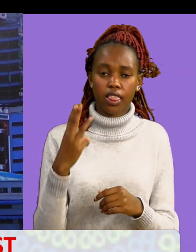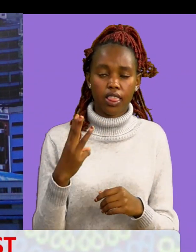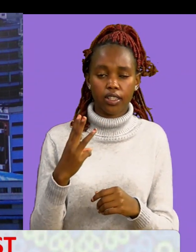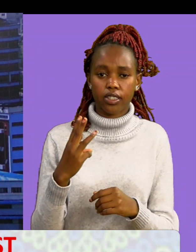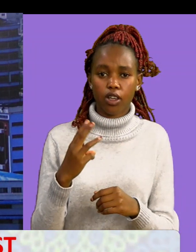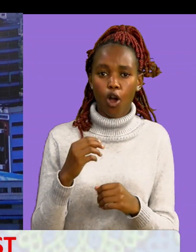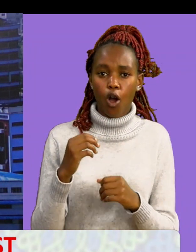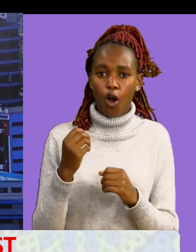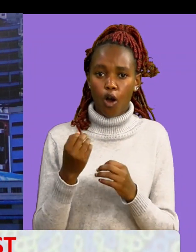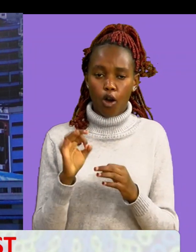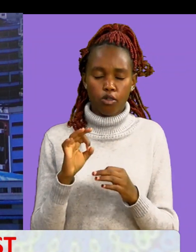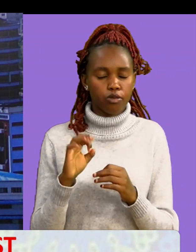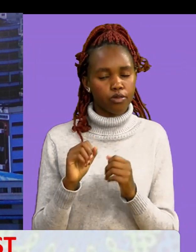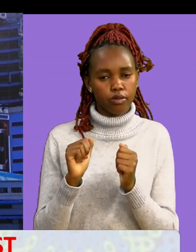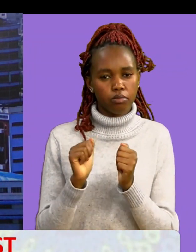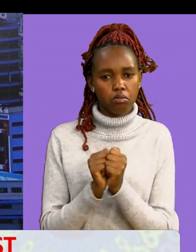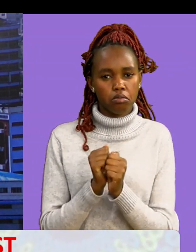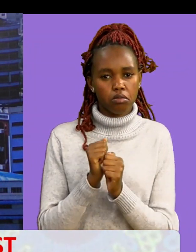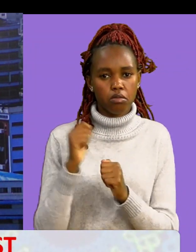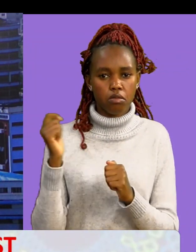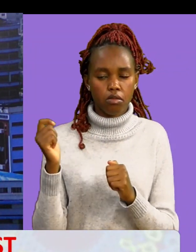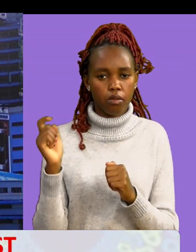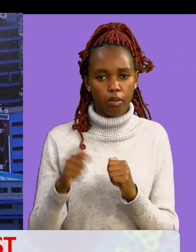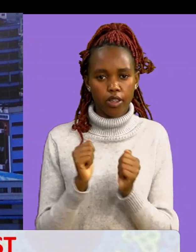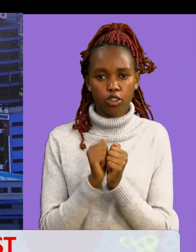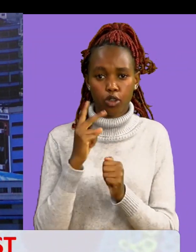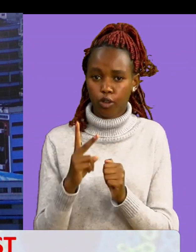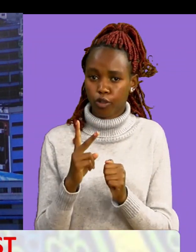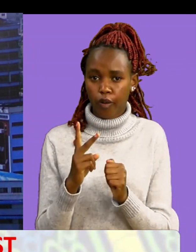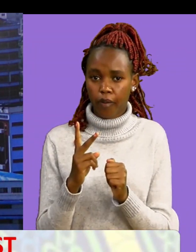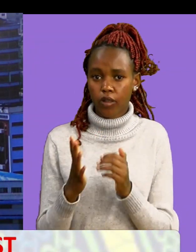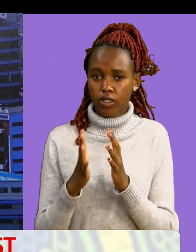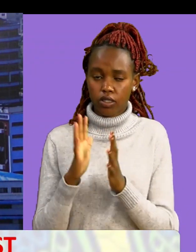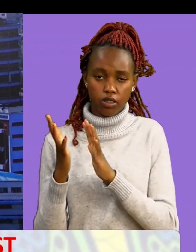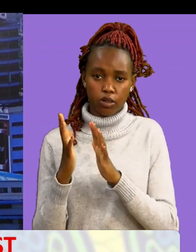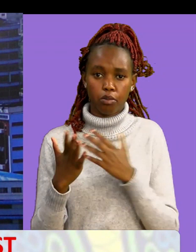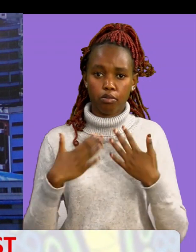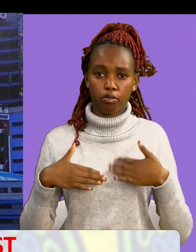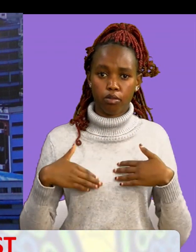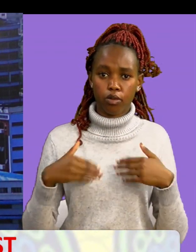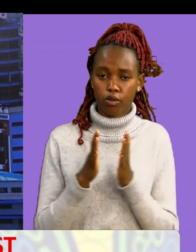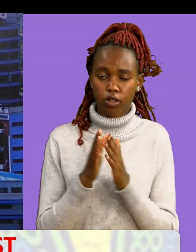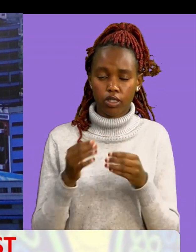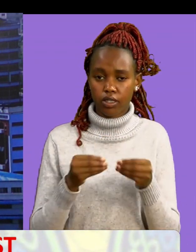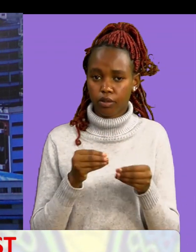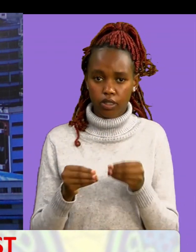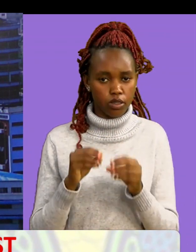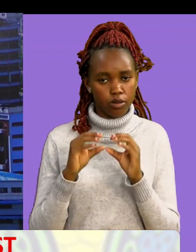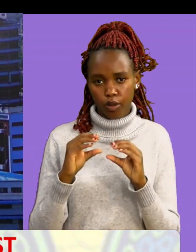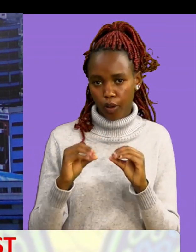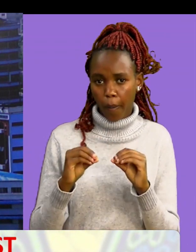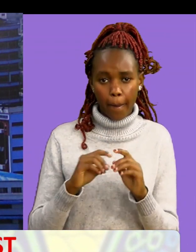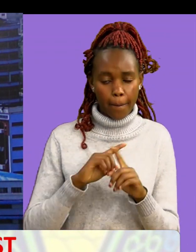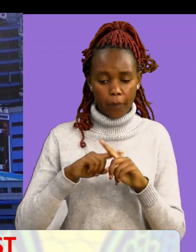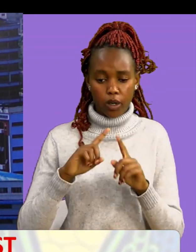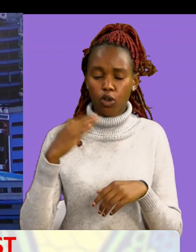day of marking the International Day of Persons with Disability, but then again you should walk with that emblem, yeah, wherever you are,